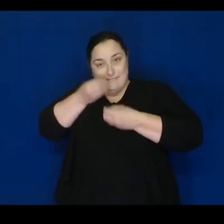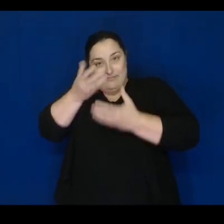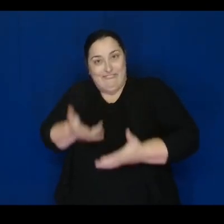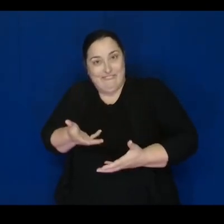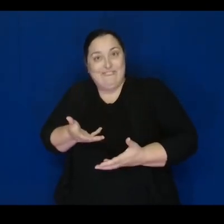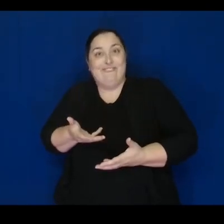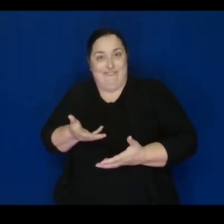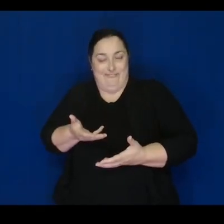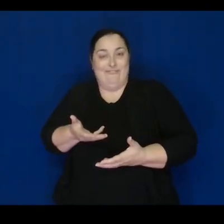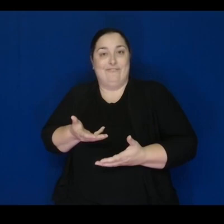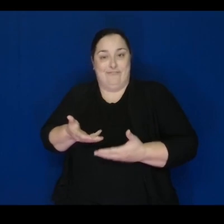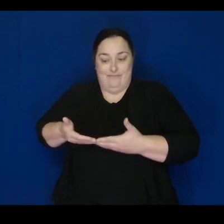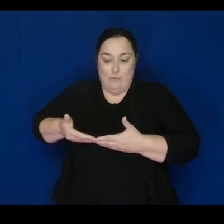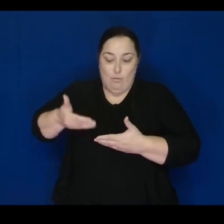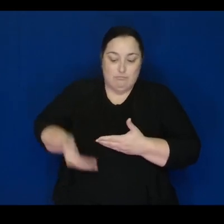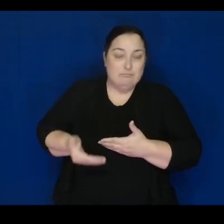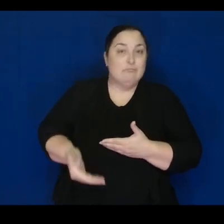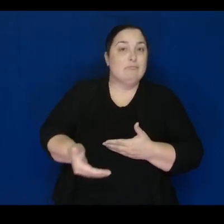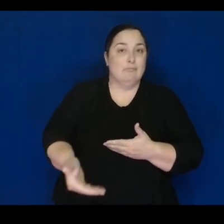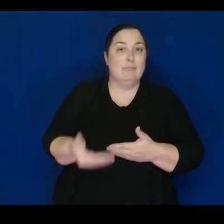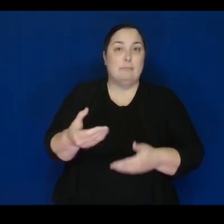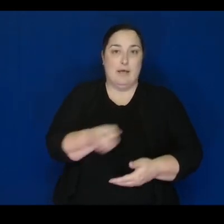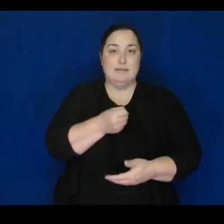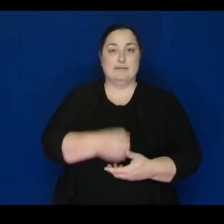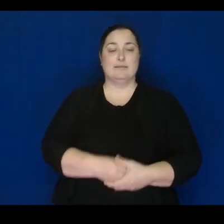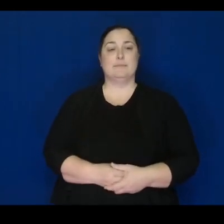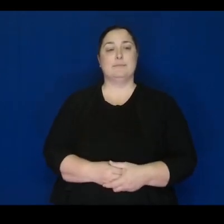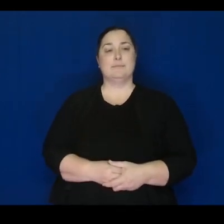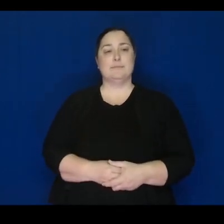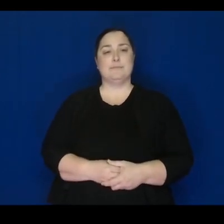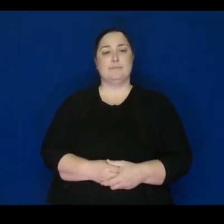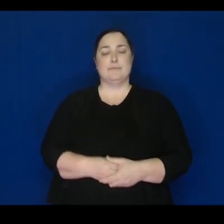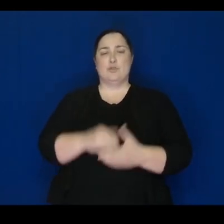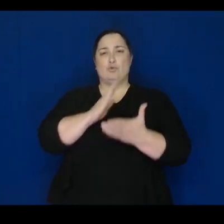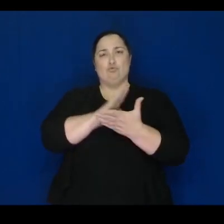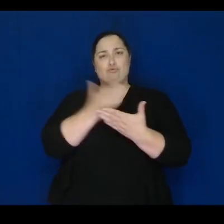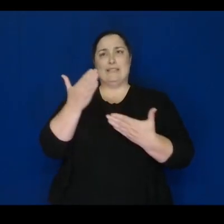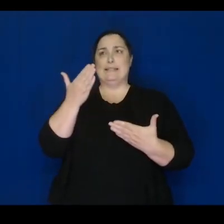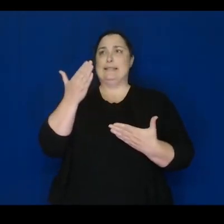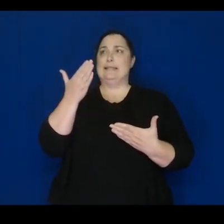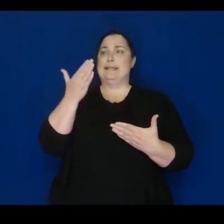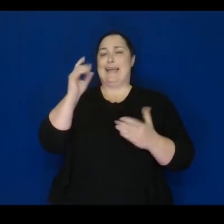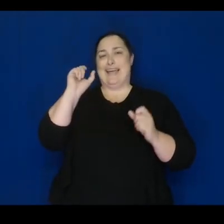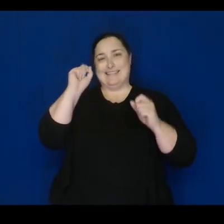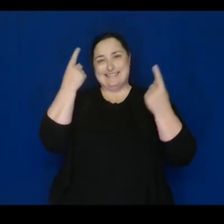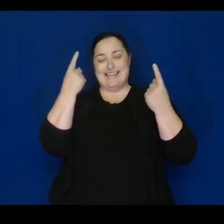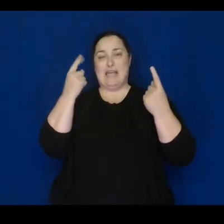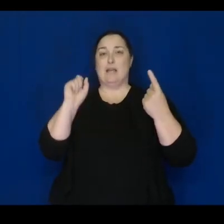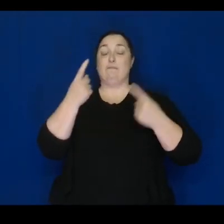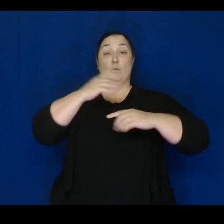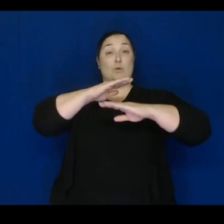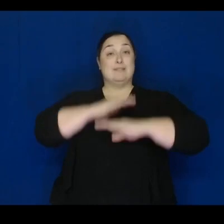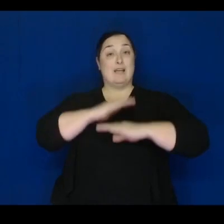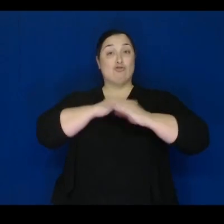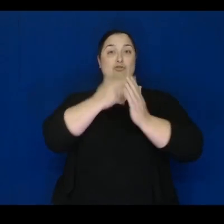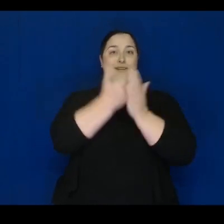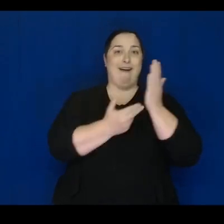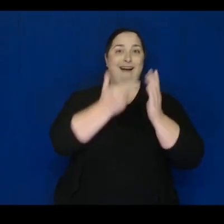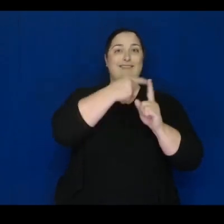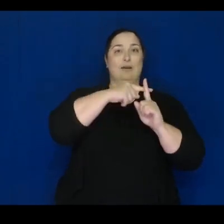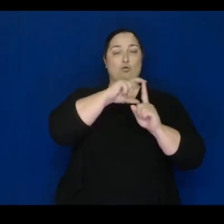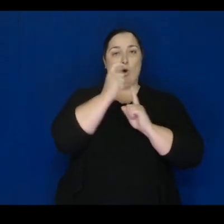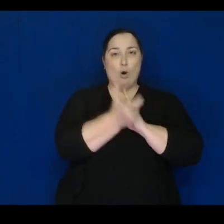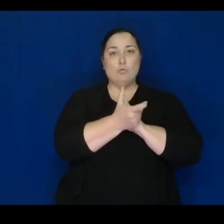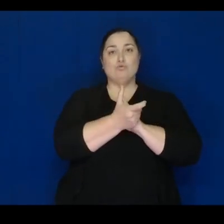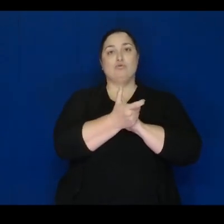culture for many generations to come. So to really understand First Nations arts and culture, it's really important